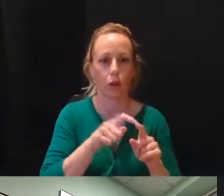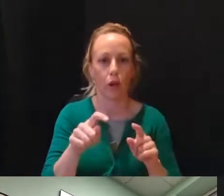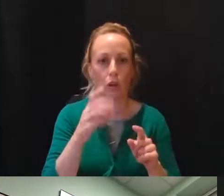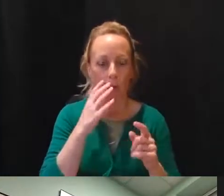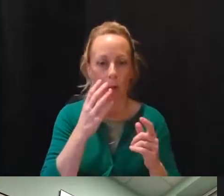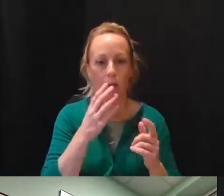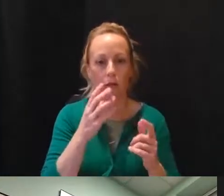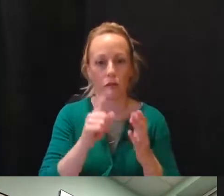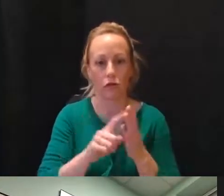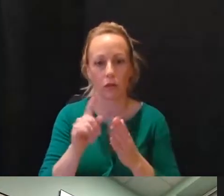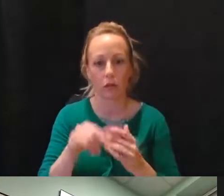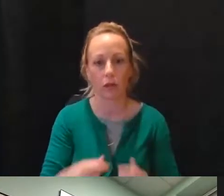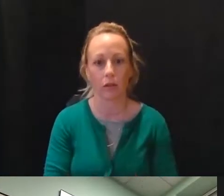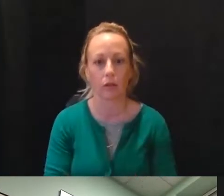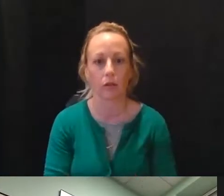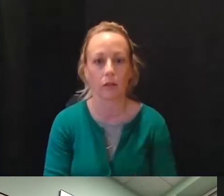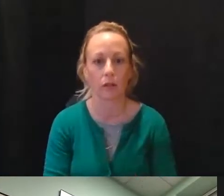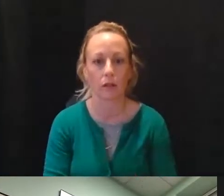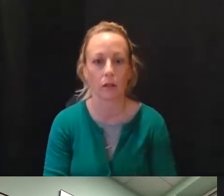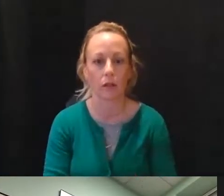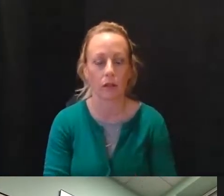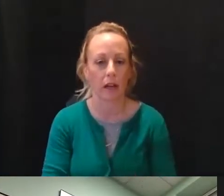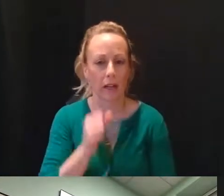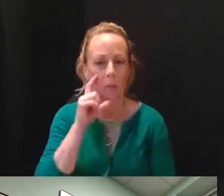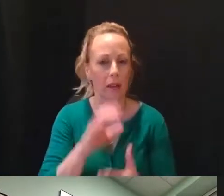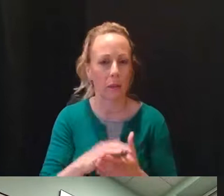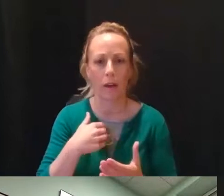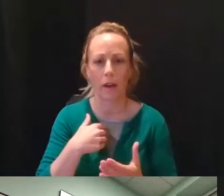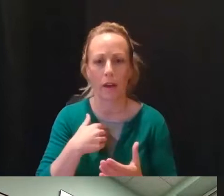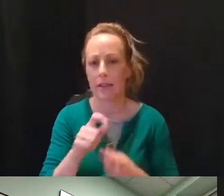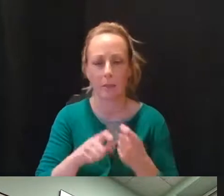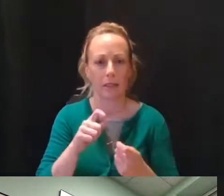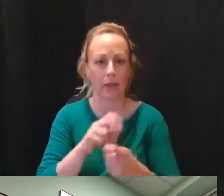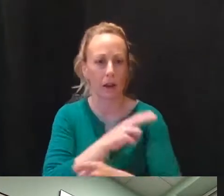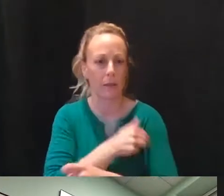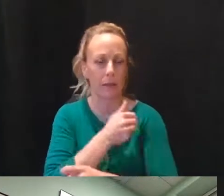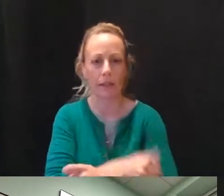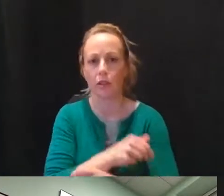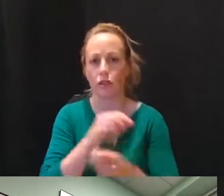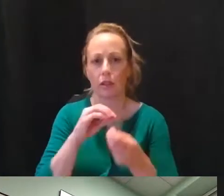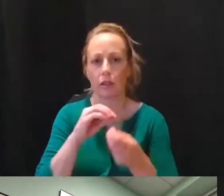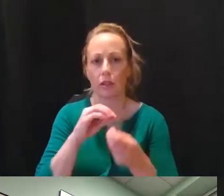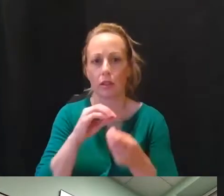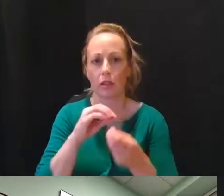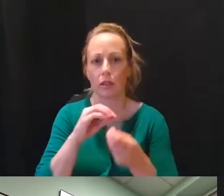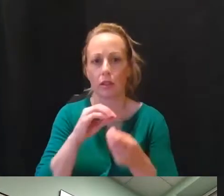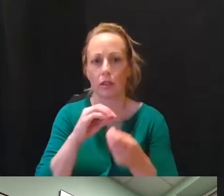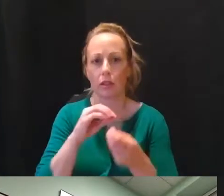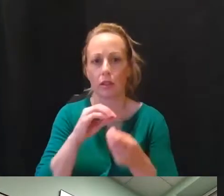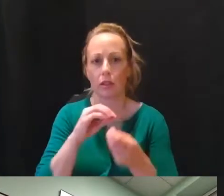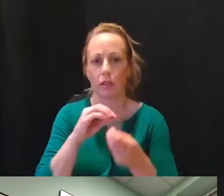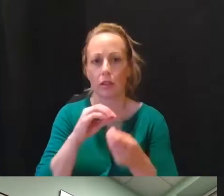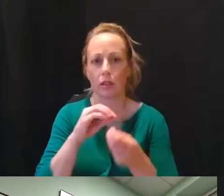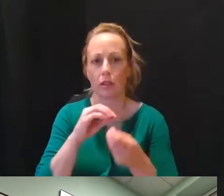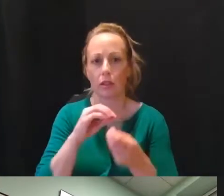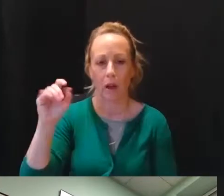those first. And I don't believe we have any specific hospitalization numbers in Scott County at this moment, but Dr. Motwani, could you